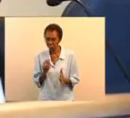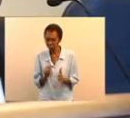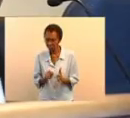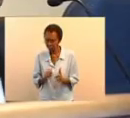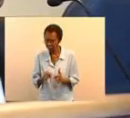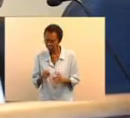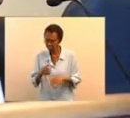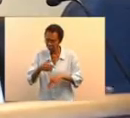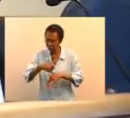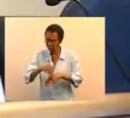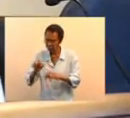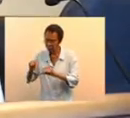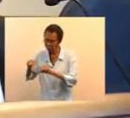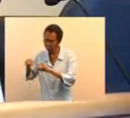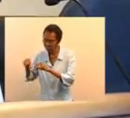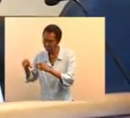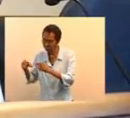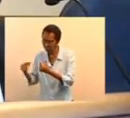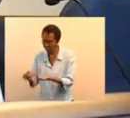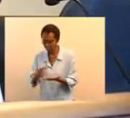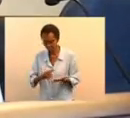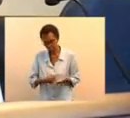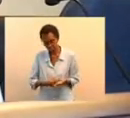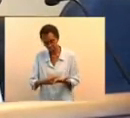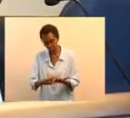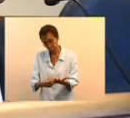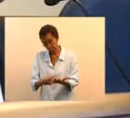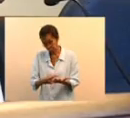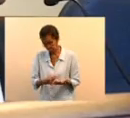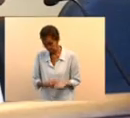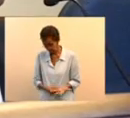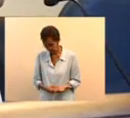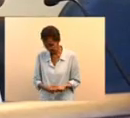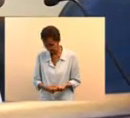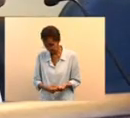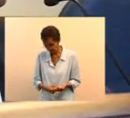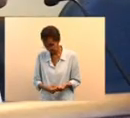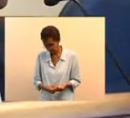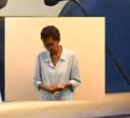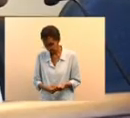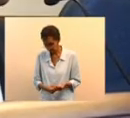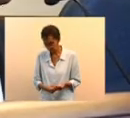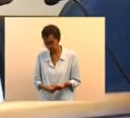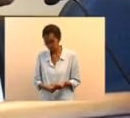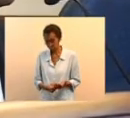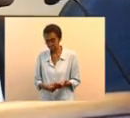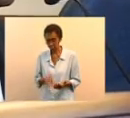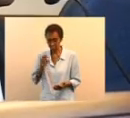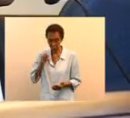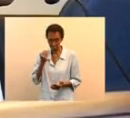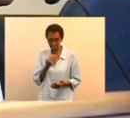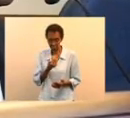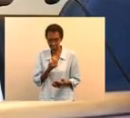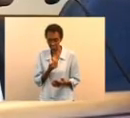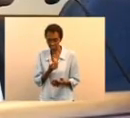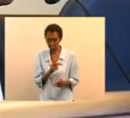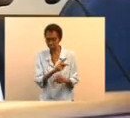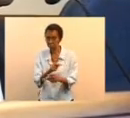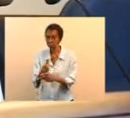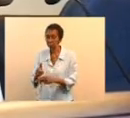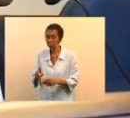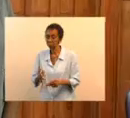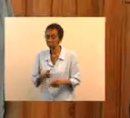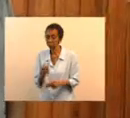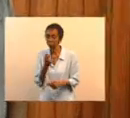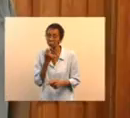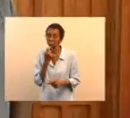If the court refers the parties to mediation during a court hearing, then the presiding member will usually